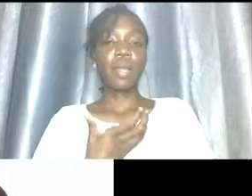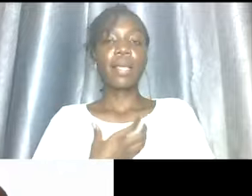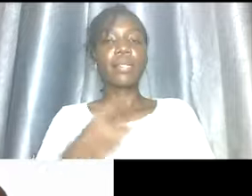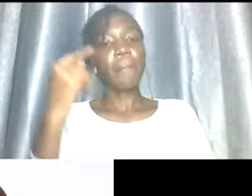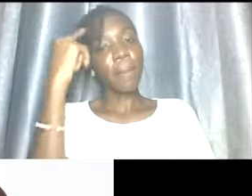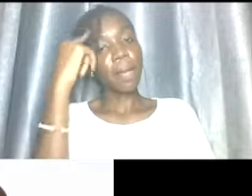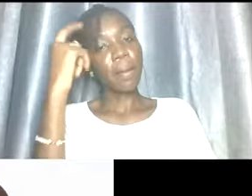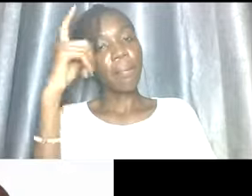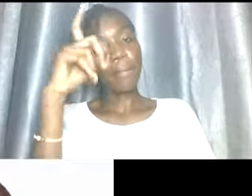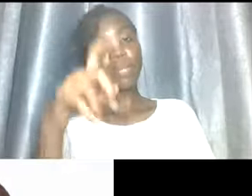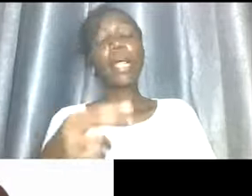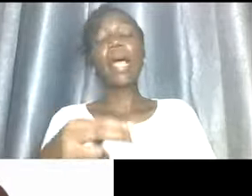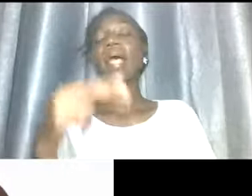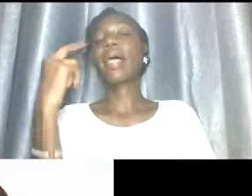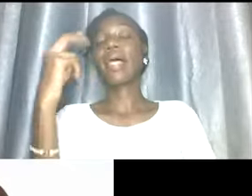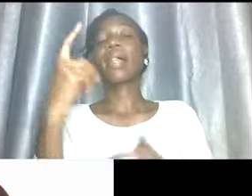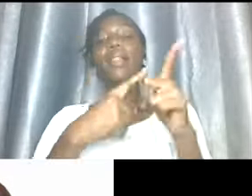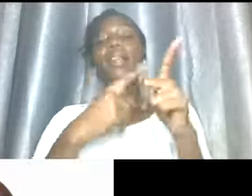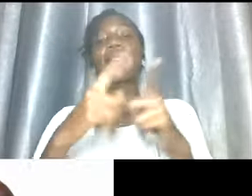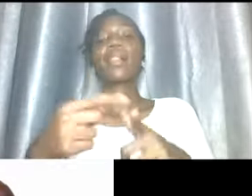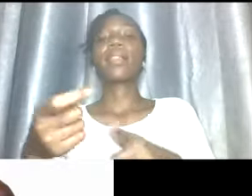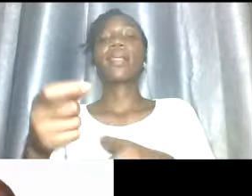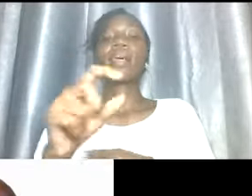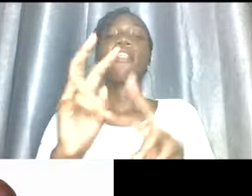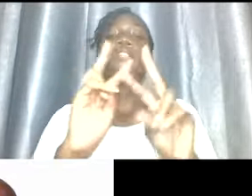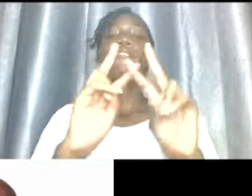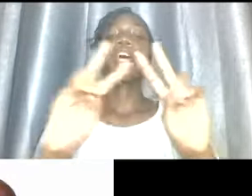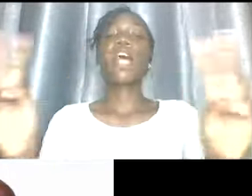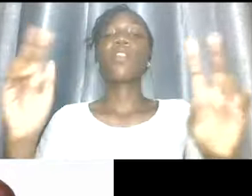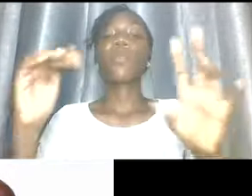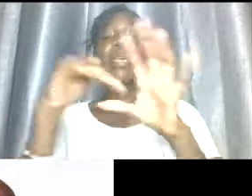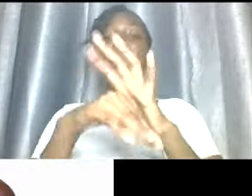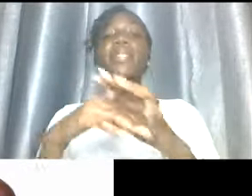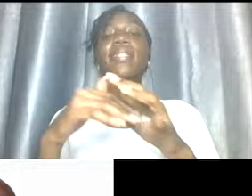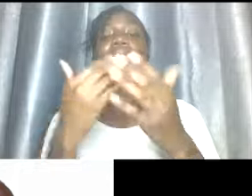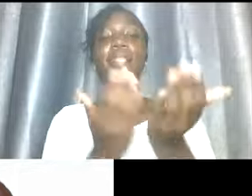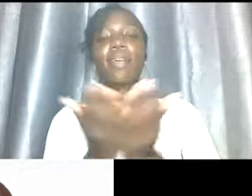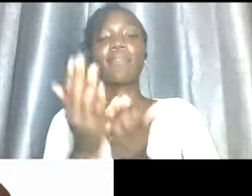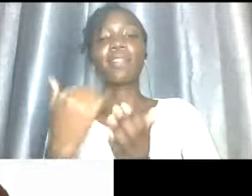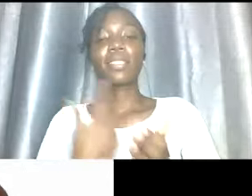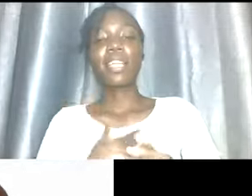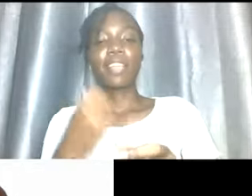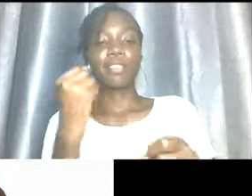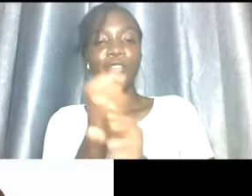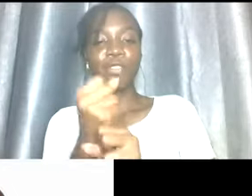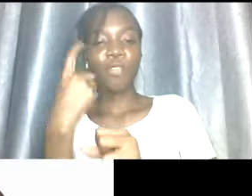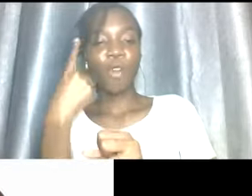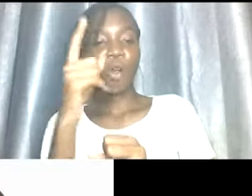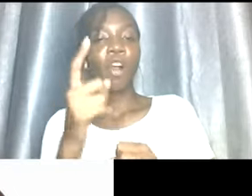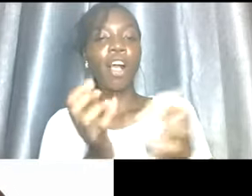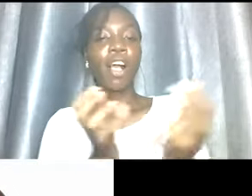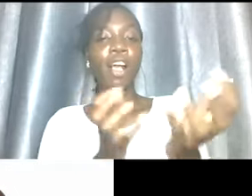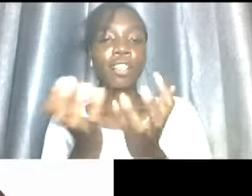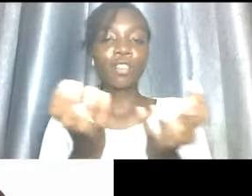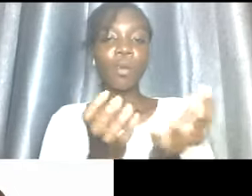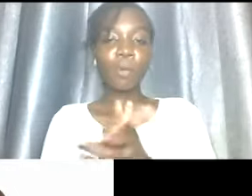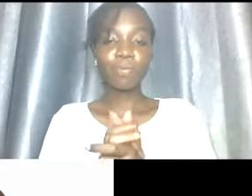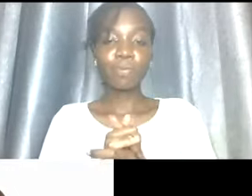upsell or add value to the service that we're bringing to the customer. at any point in time.